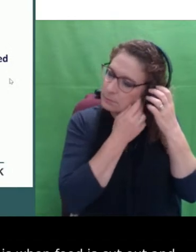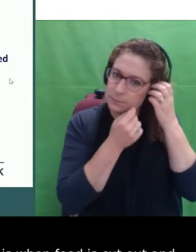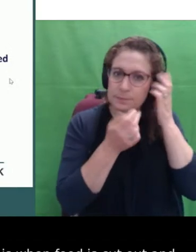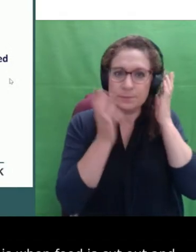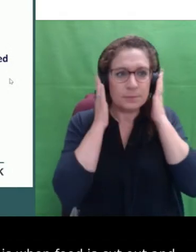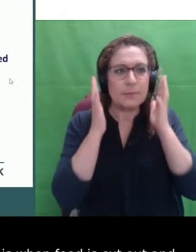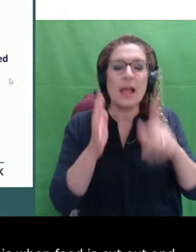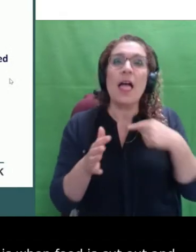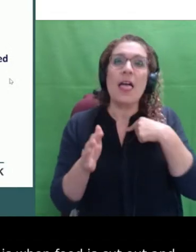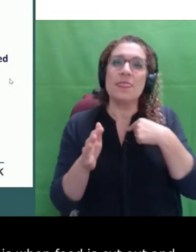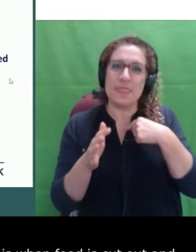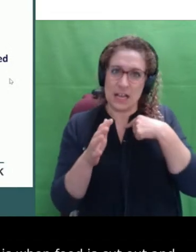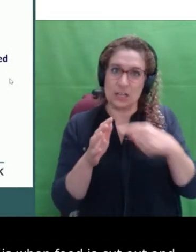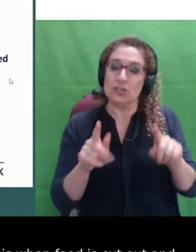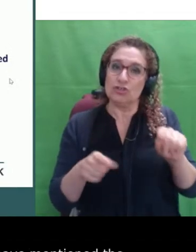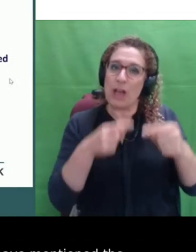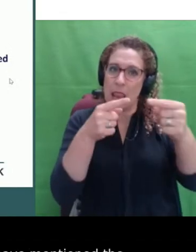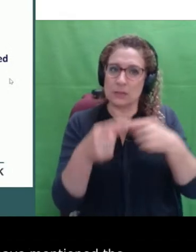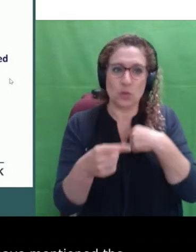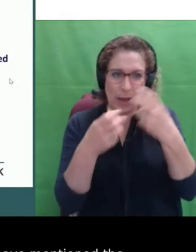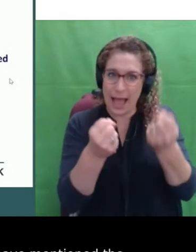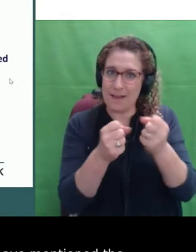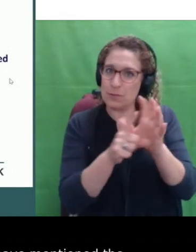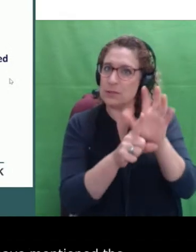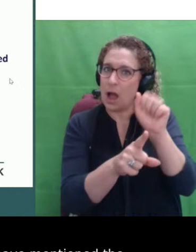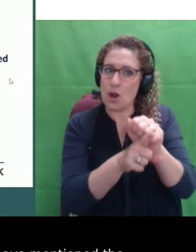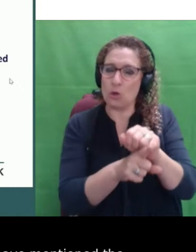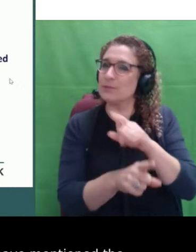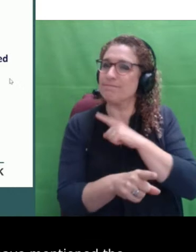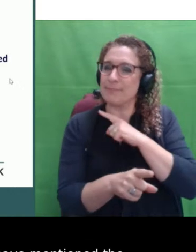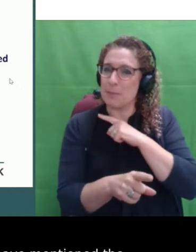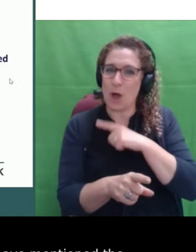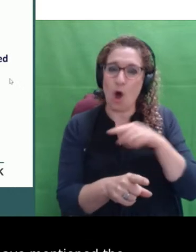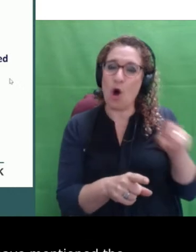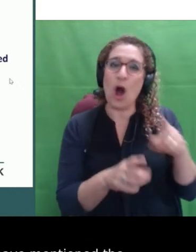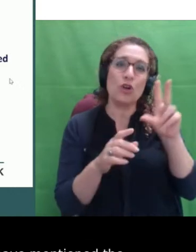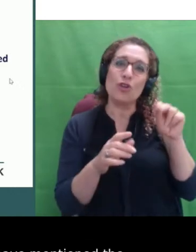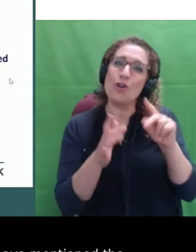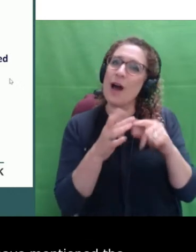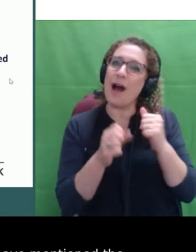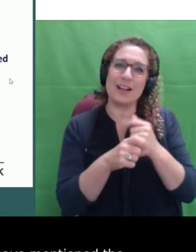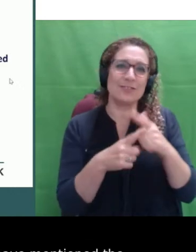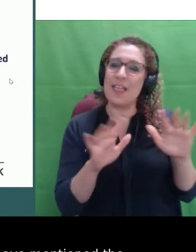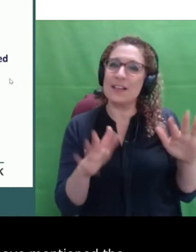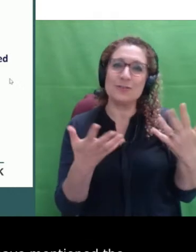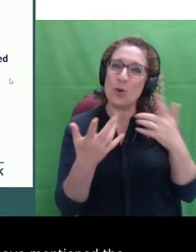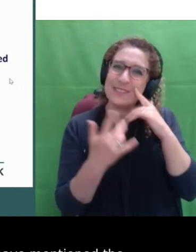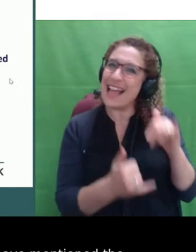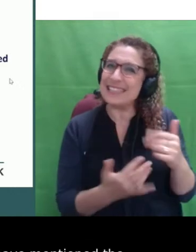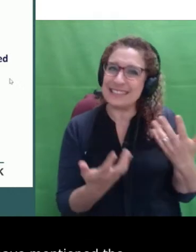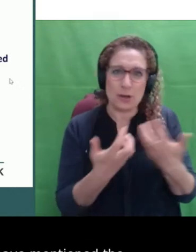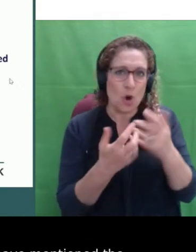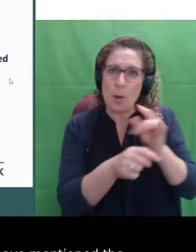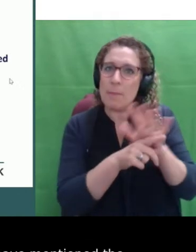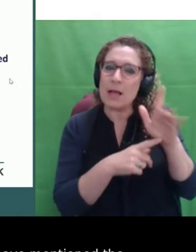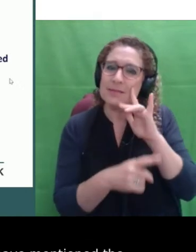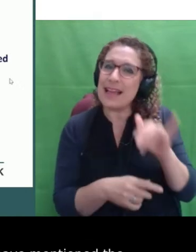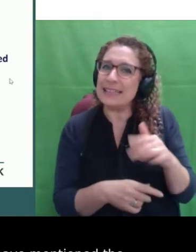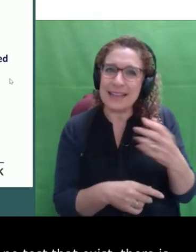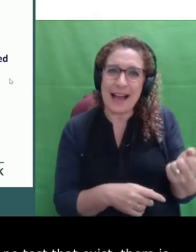because for non-ige mediated algae there is no test that exists there's no blood test you can do to diagnose it it's about pattern